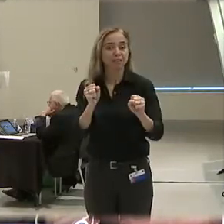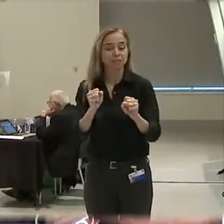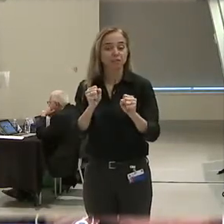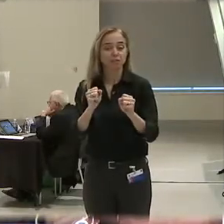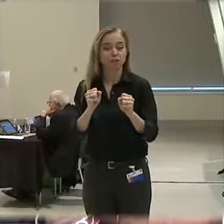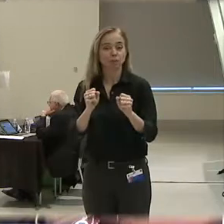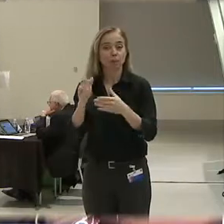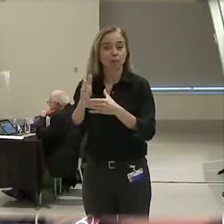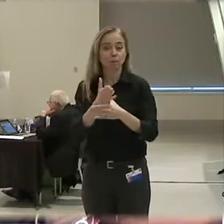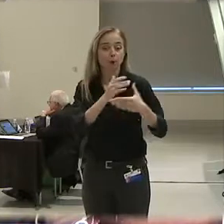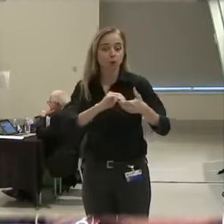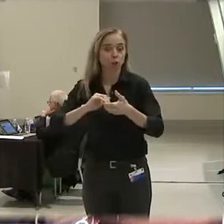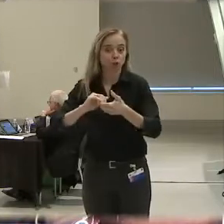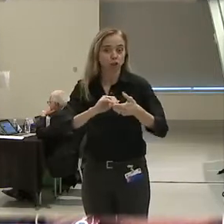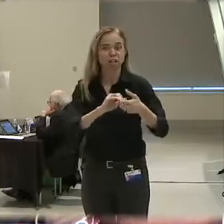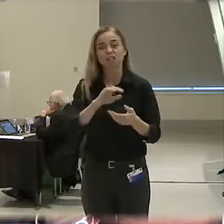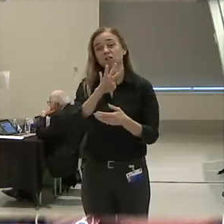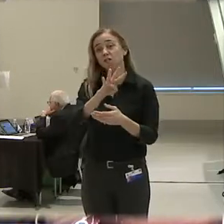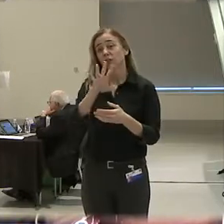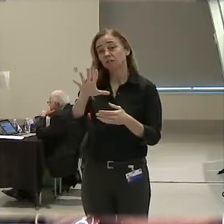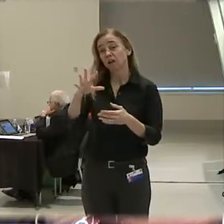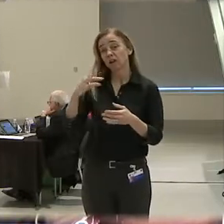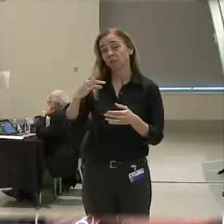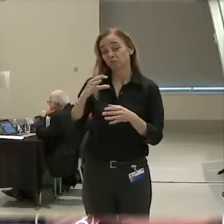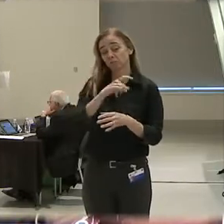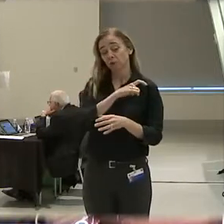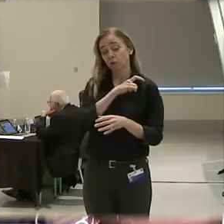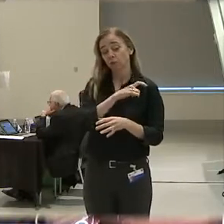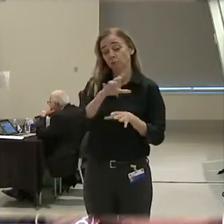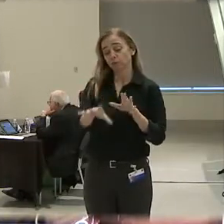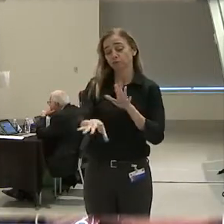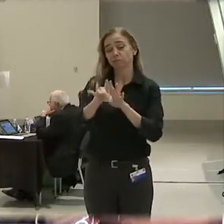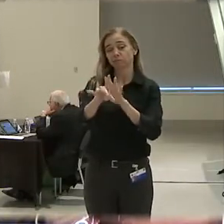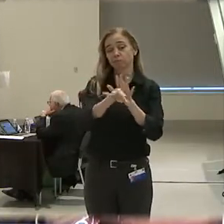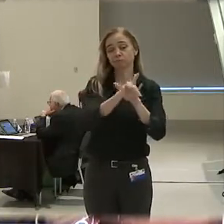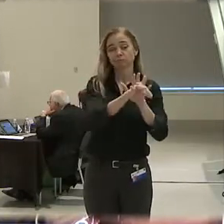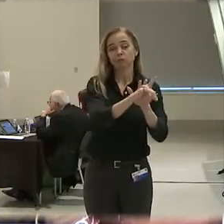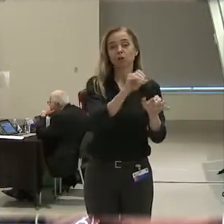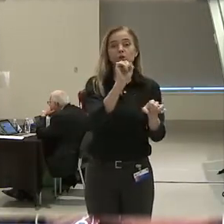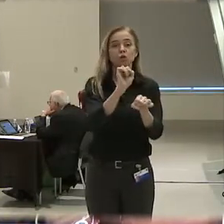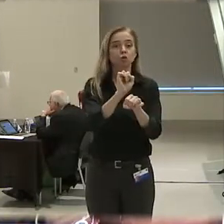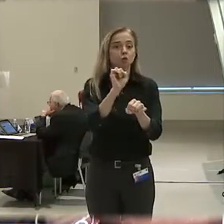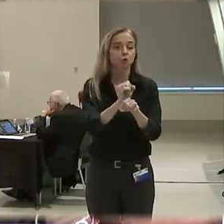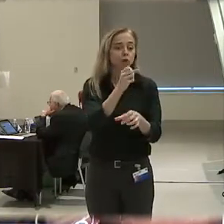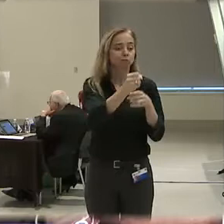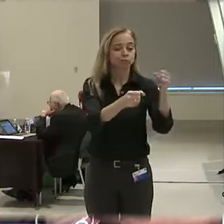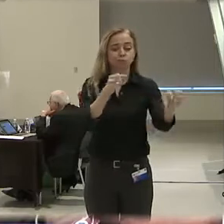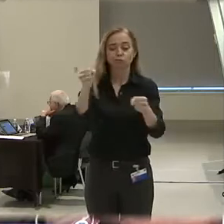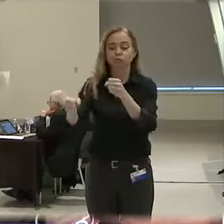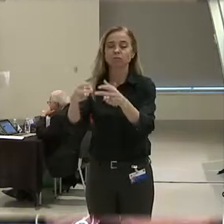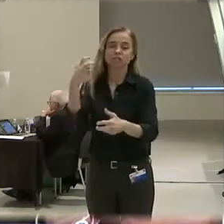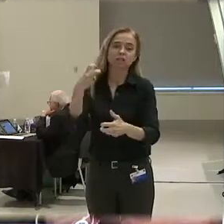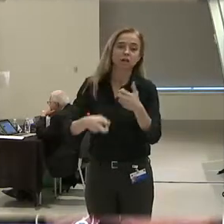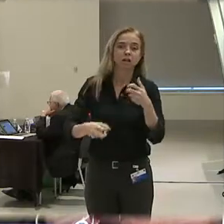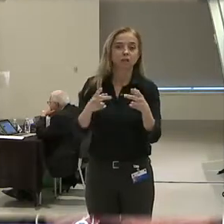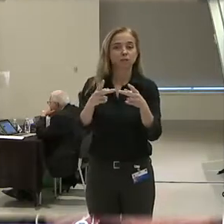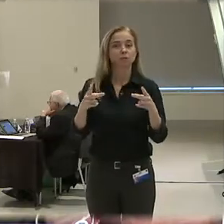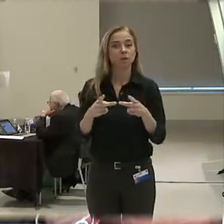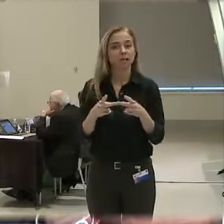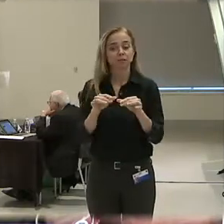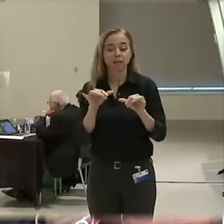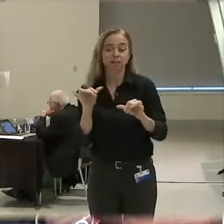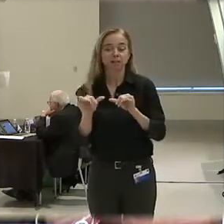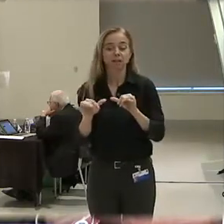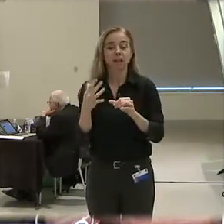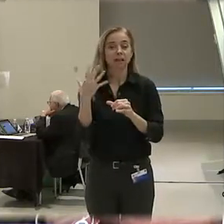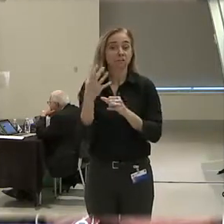45 cops that have been selected to work in the toughest places in Los Angeles for a period of at least 5